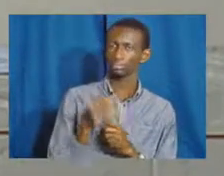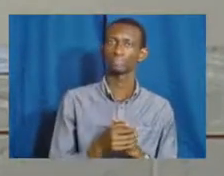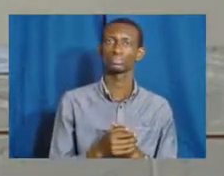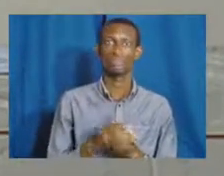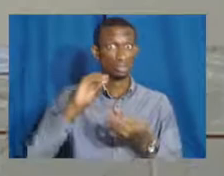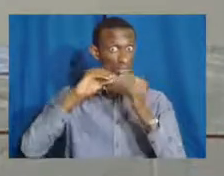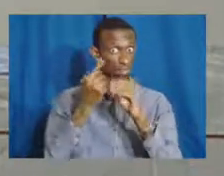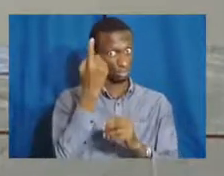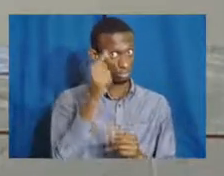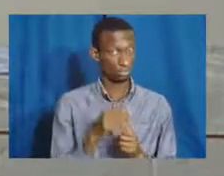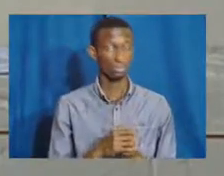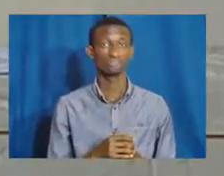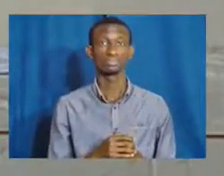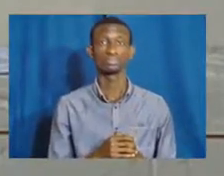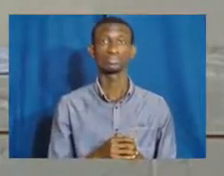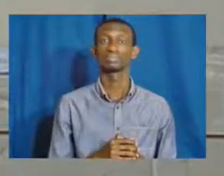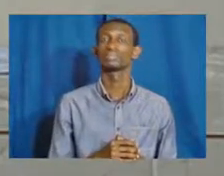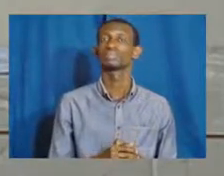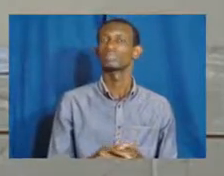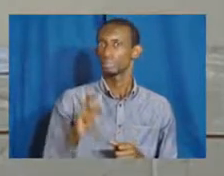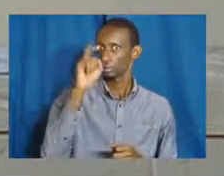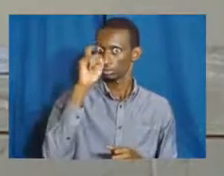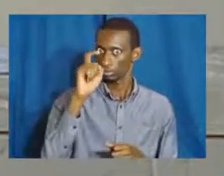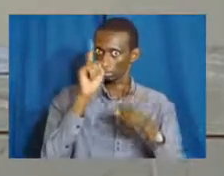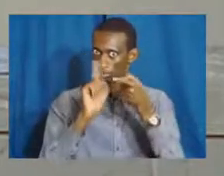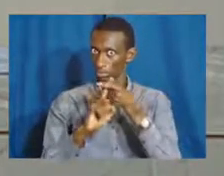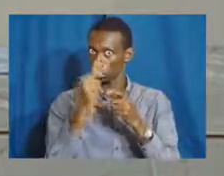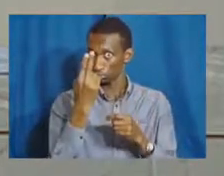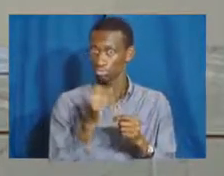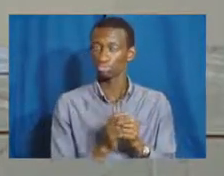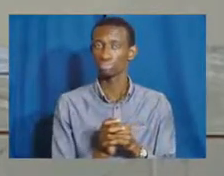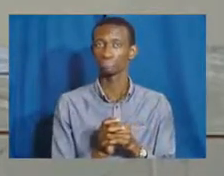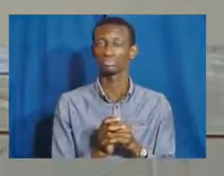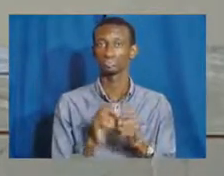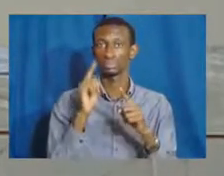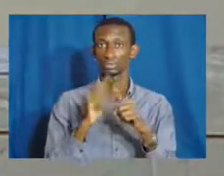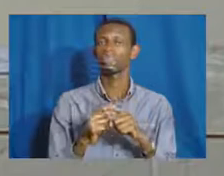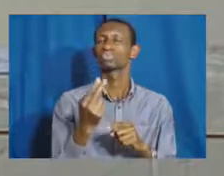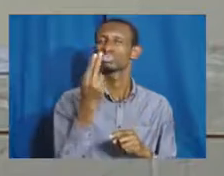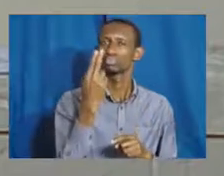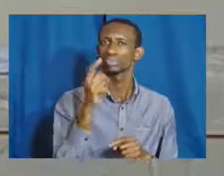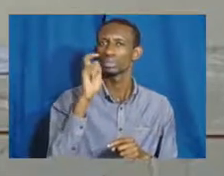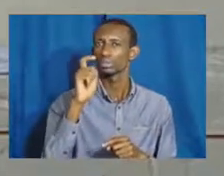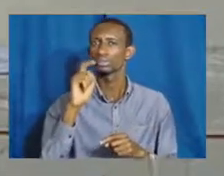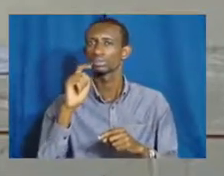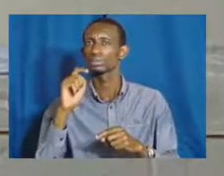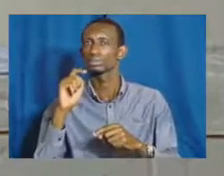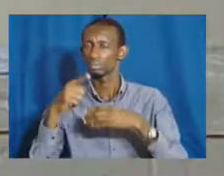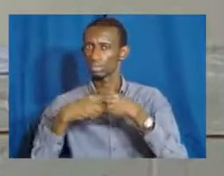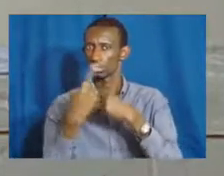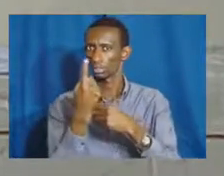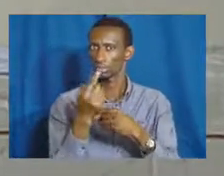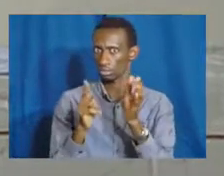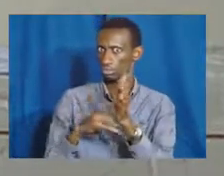Number one, x plus 2 times 2x minus 1 equals 0. It means